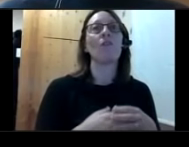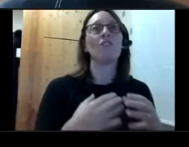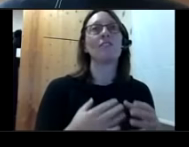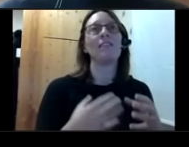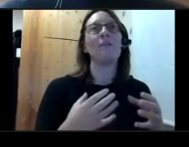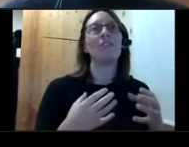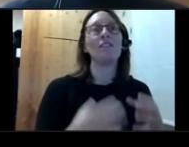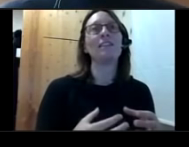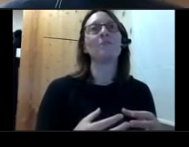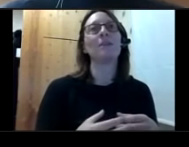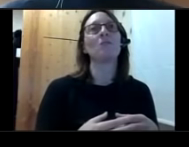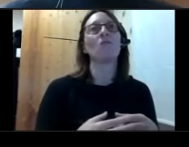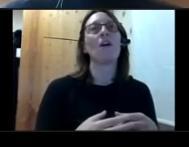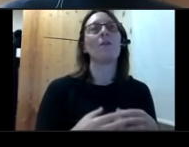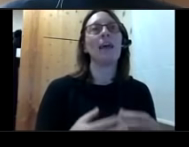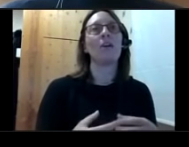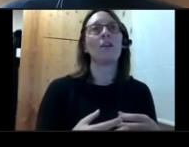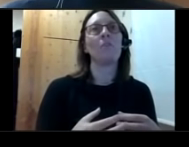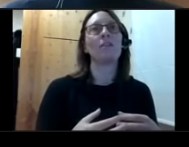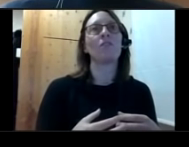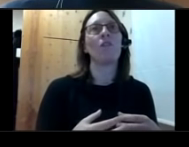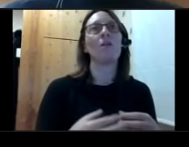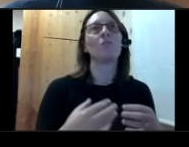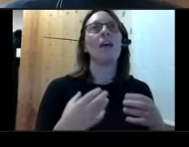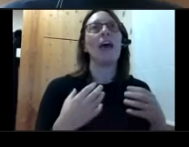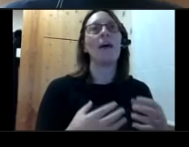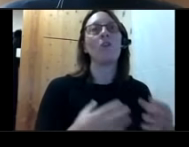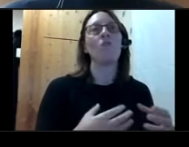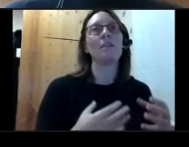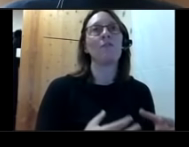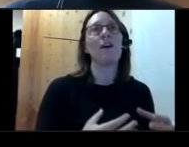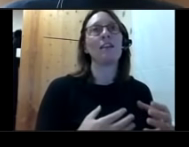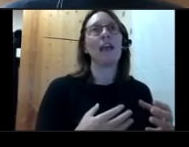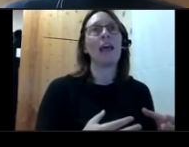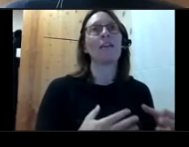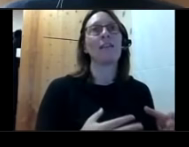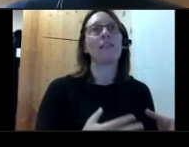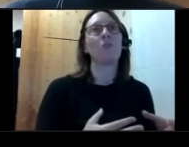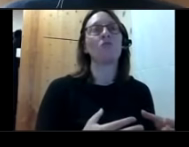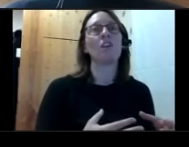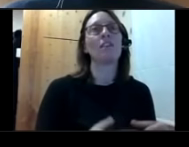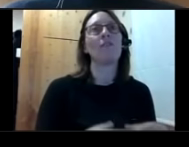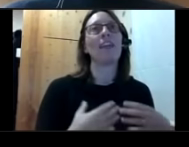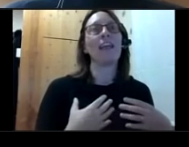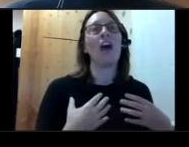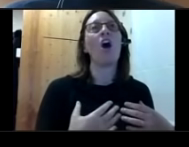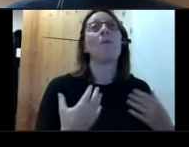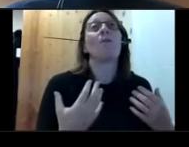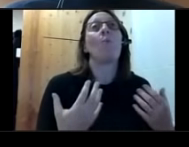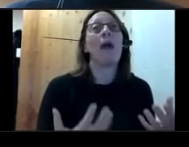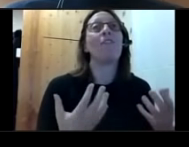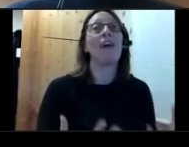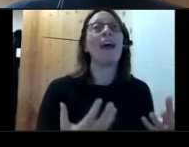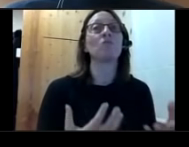process of, does this image need to be described? How can it be described? Am I already providing an accessible alternative? And are